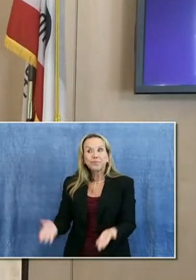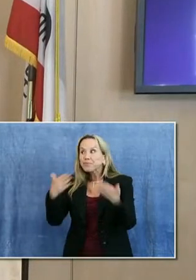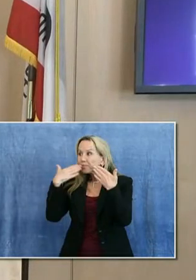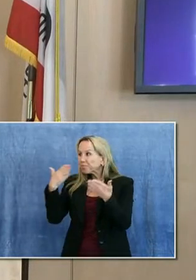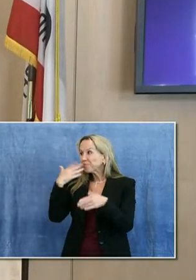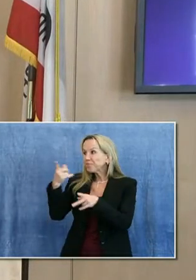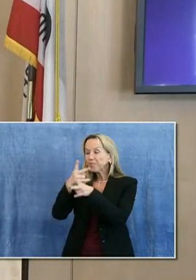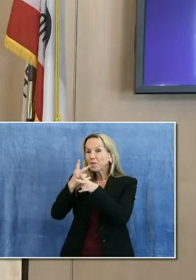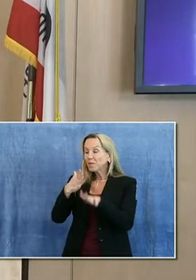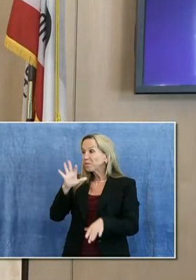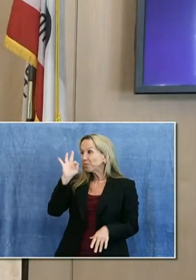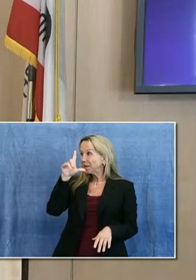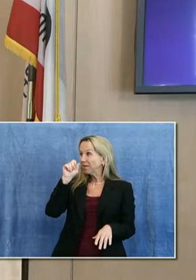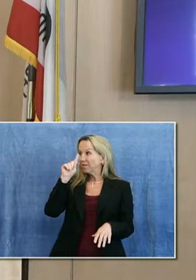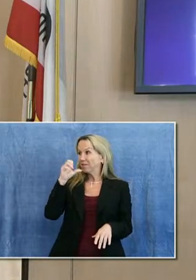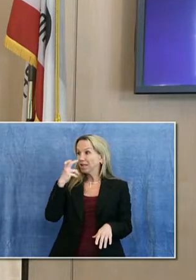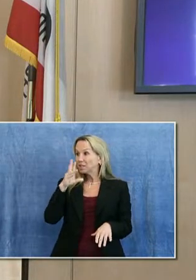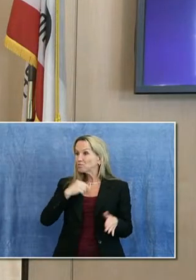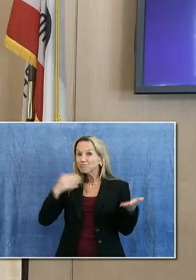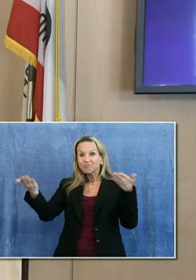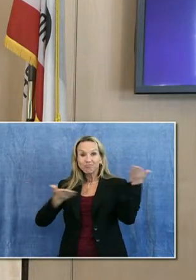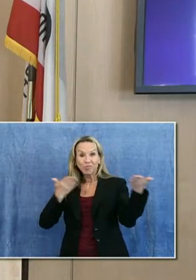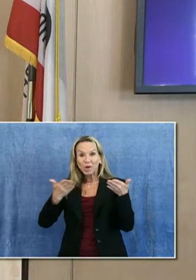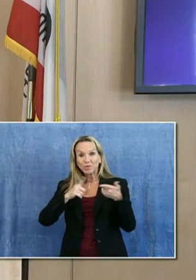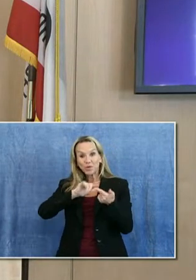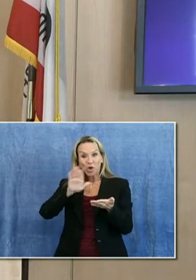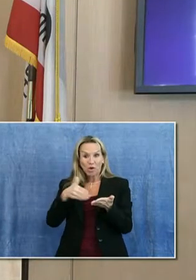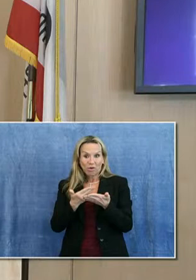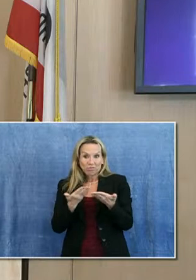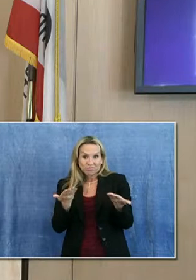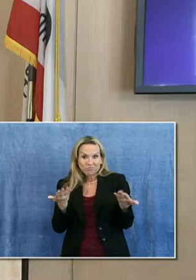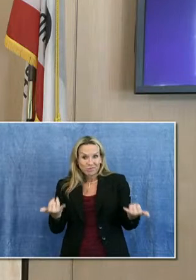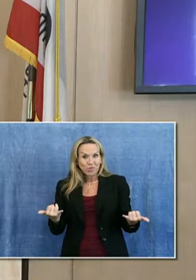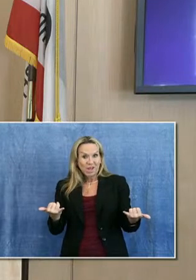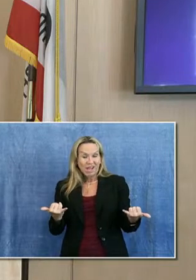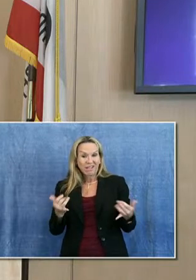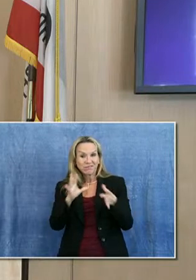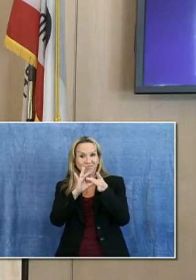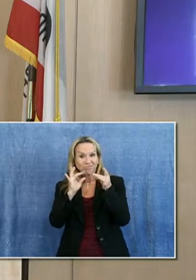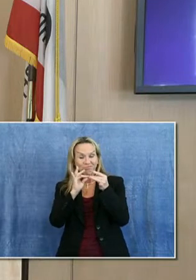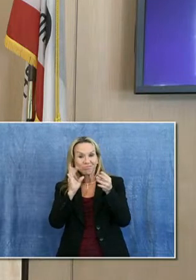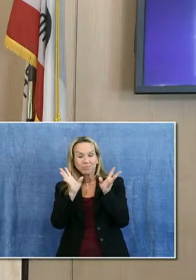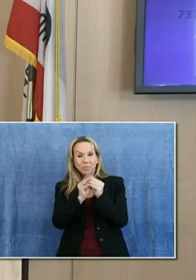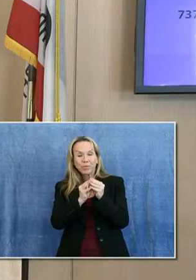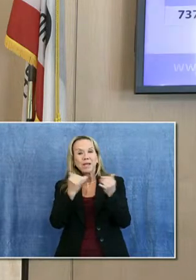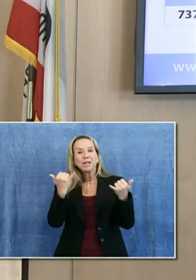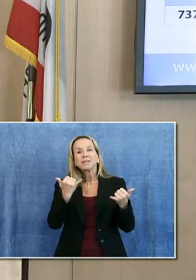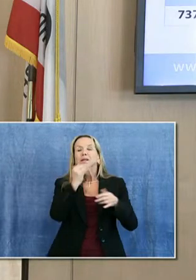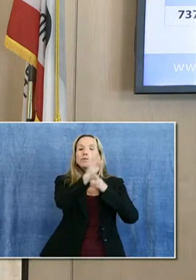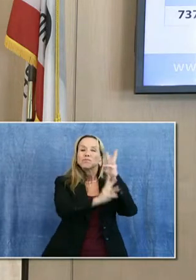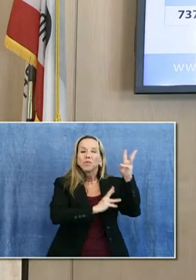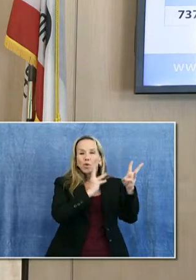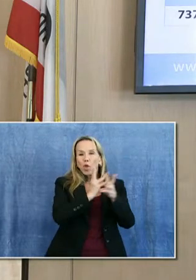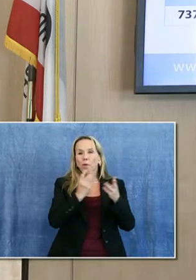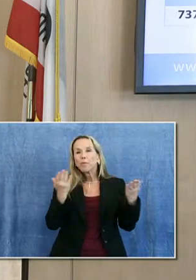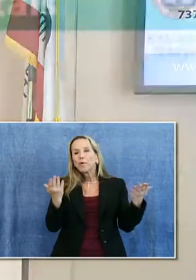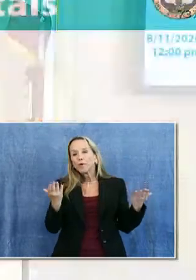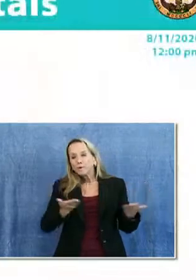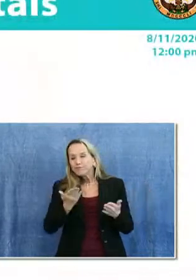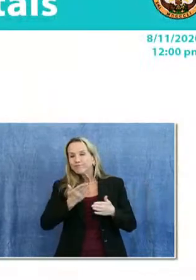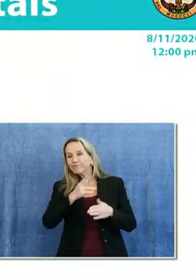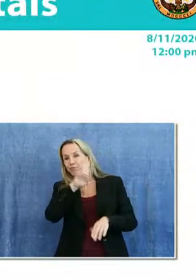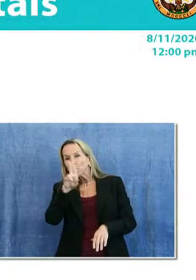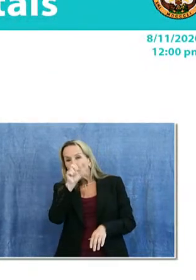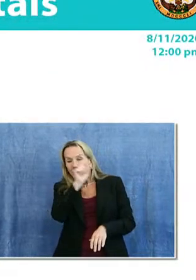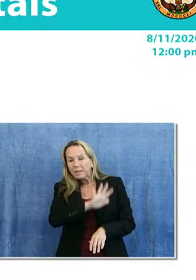Thank you, Supervisor Fletcher, and welcome everyone to today's briefing. Today's global, national, and state statistics are based on